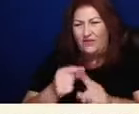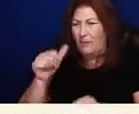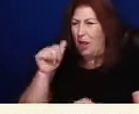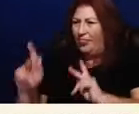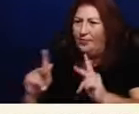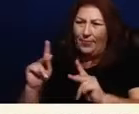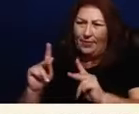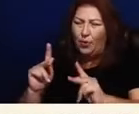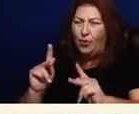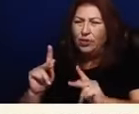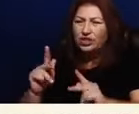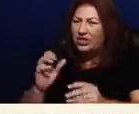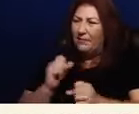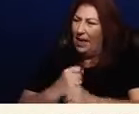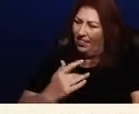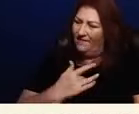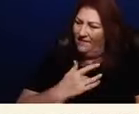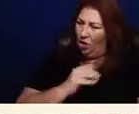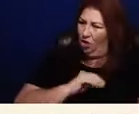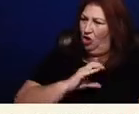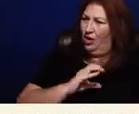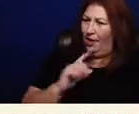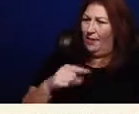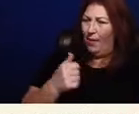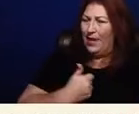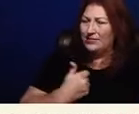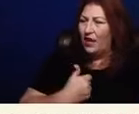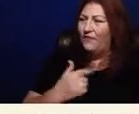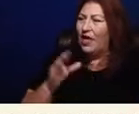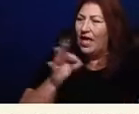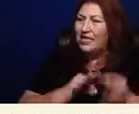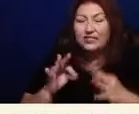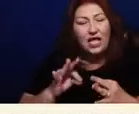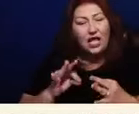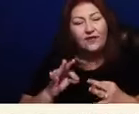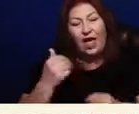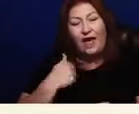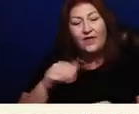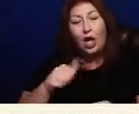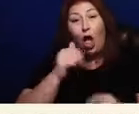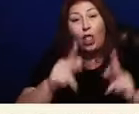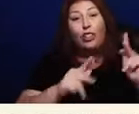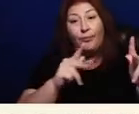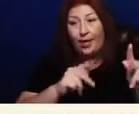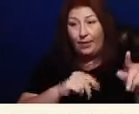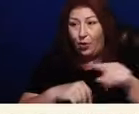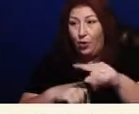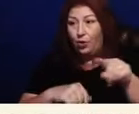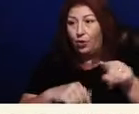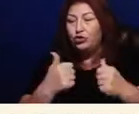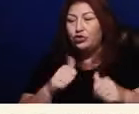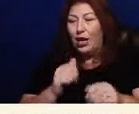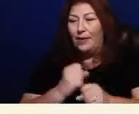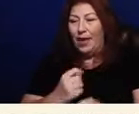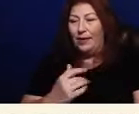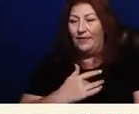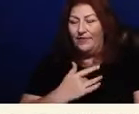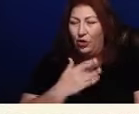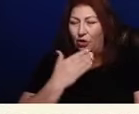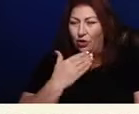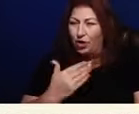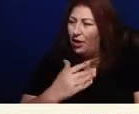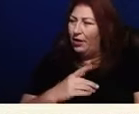people just to make them feel good about themselves instead of having other people trying to make them feel good? Why they don't